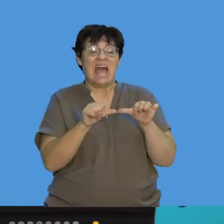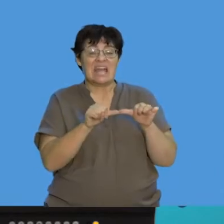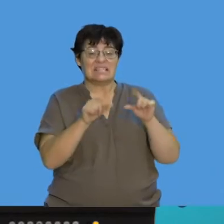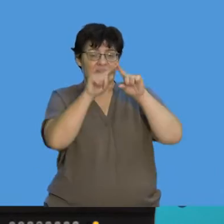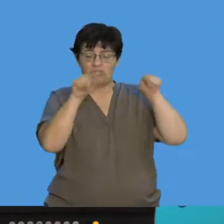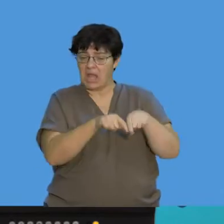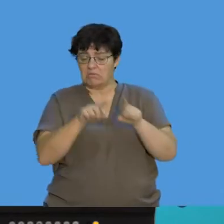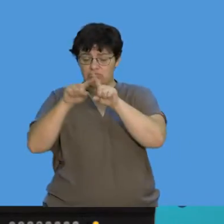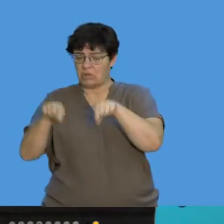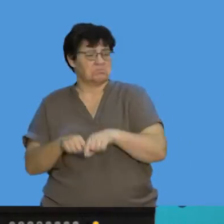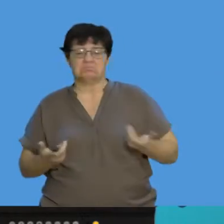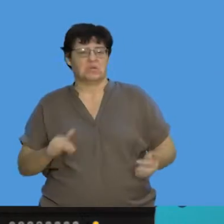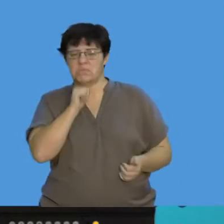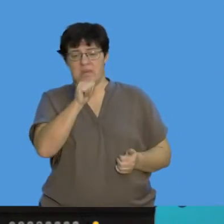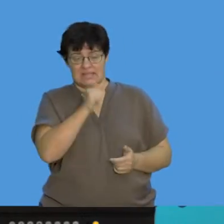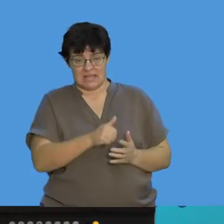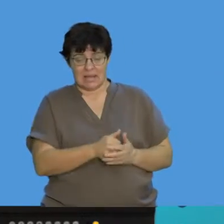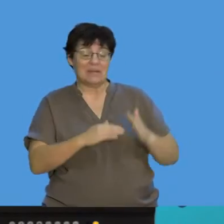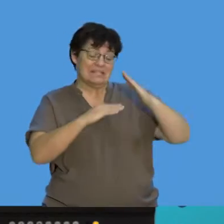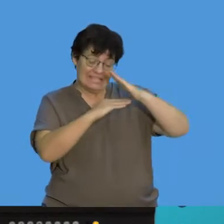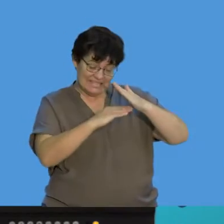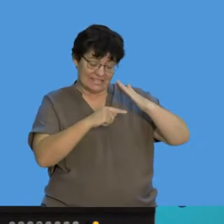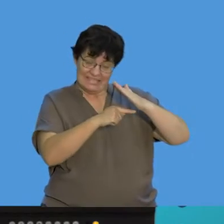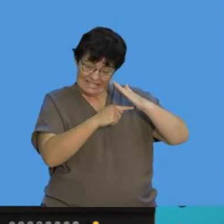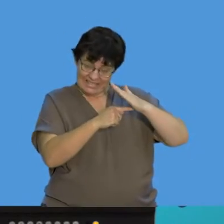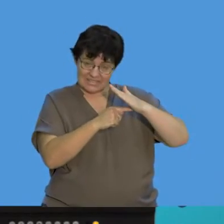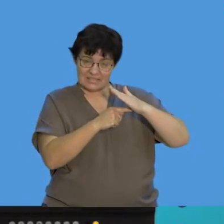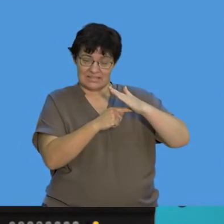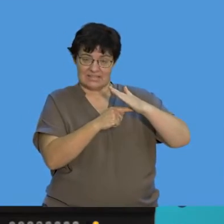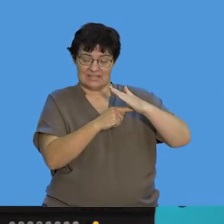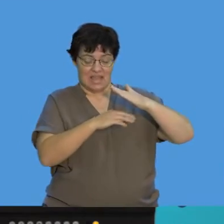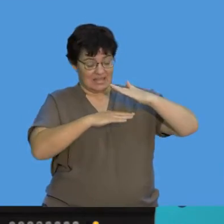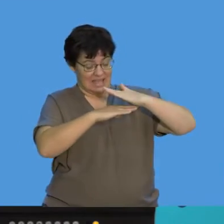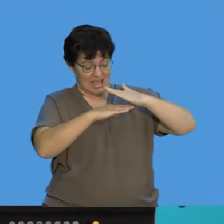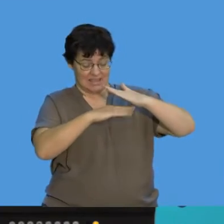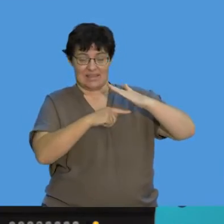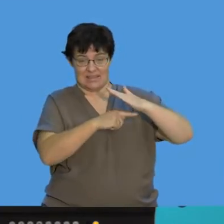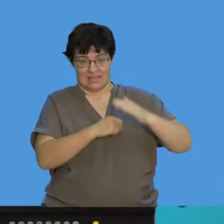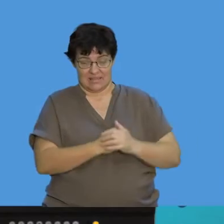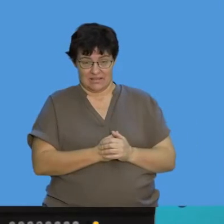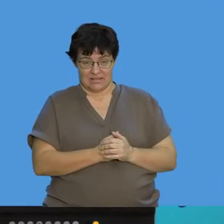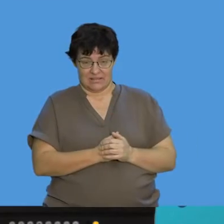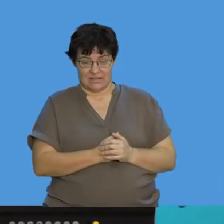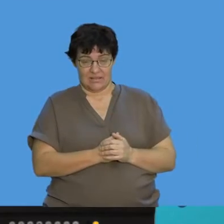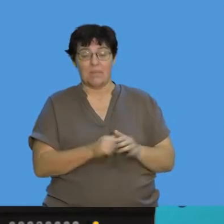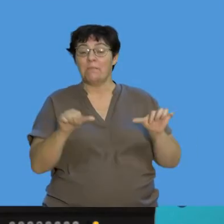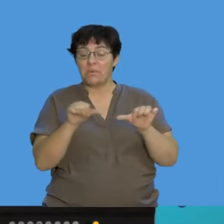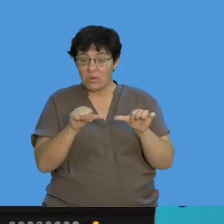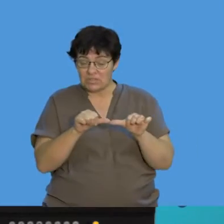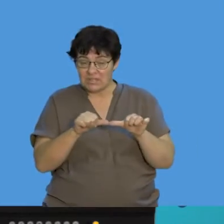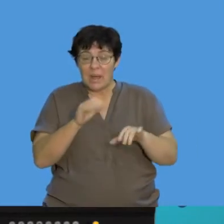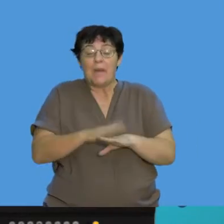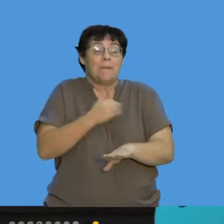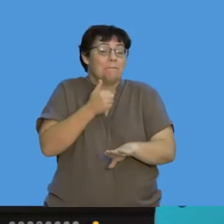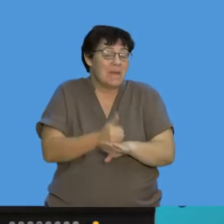of the sides and the shapes do not matter. What matters is if those sides are in proportion based